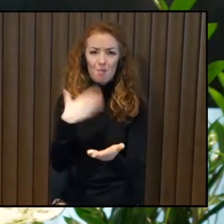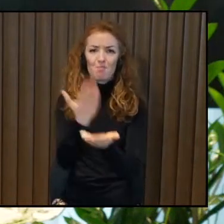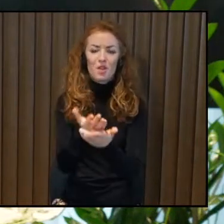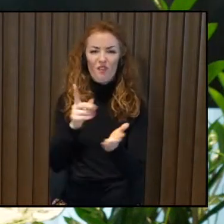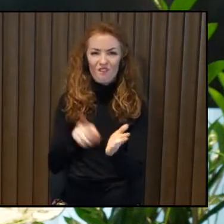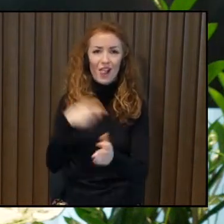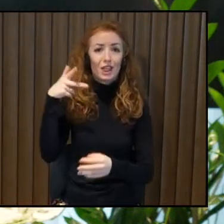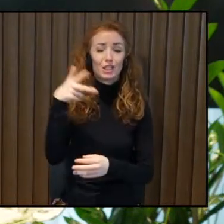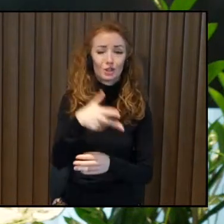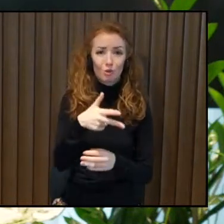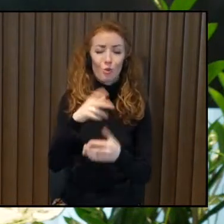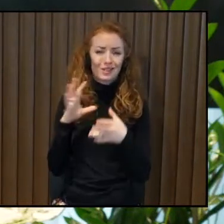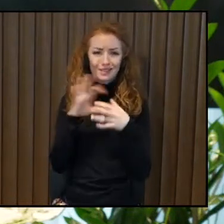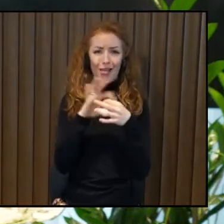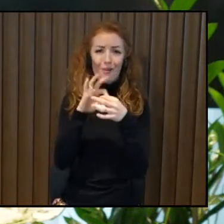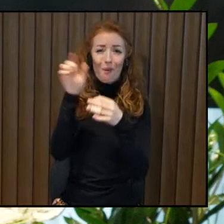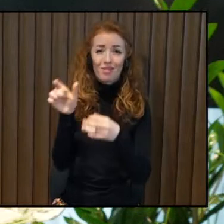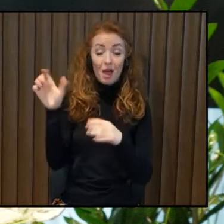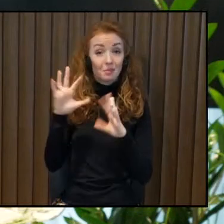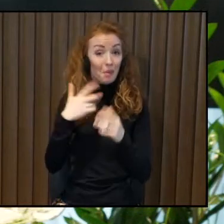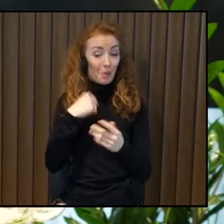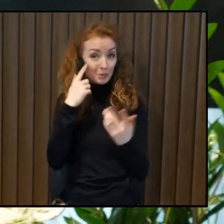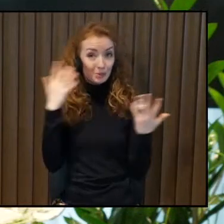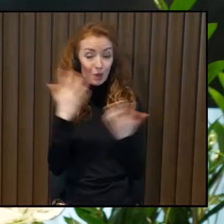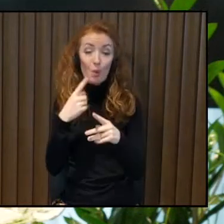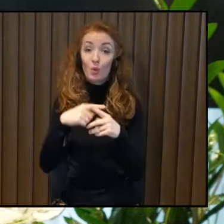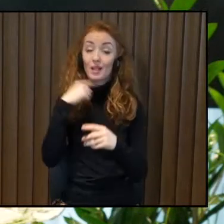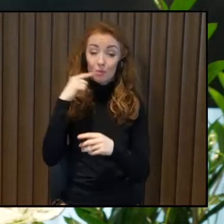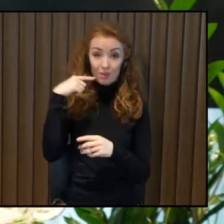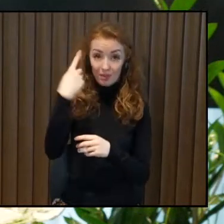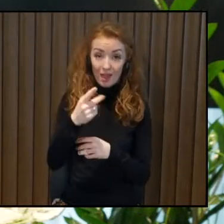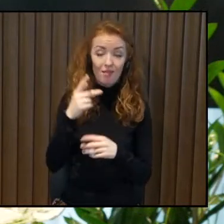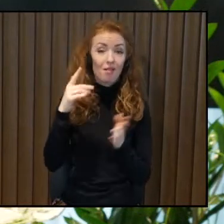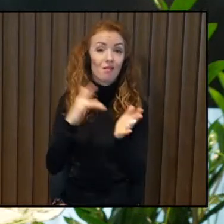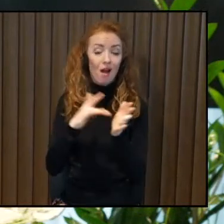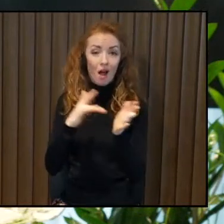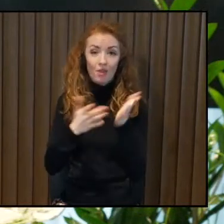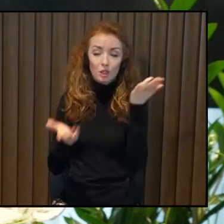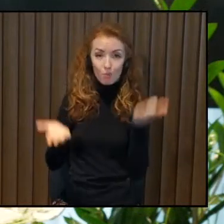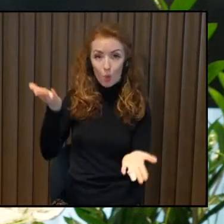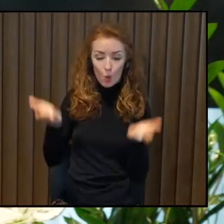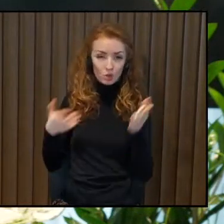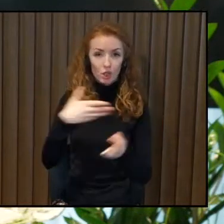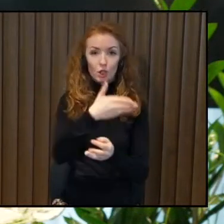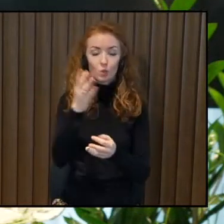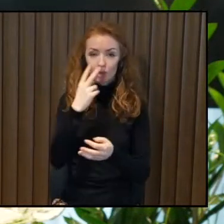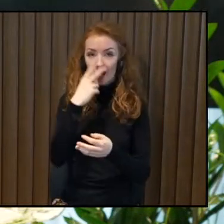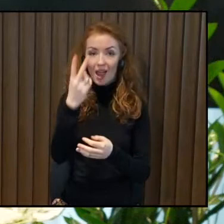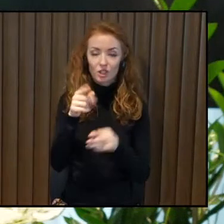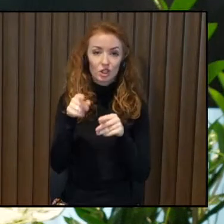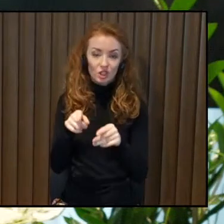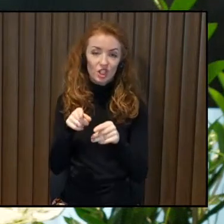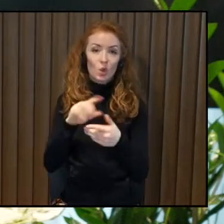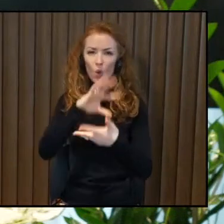minute, but I definitely like to ask in what proportions you see that universal design principle now attracts,